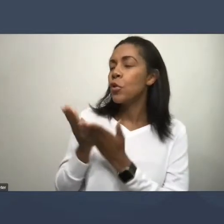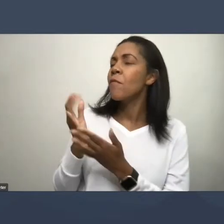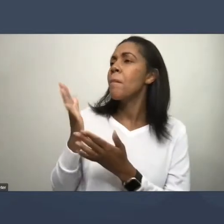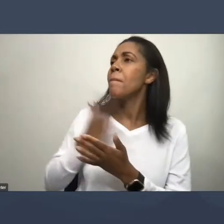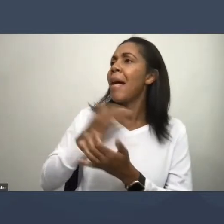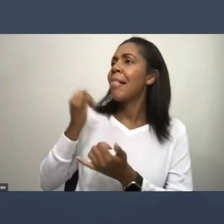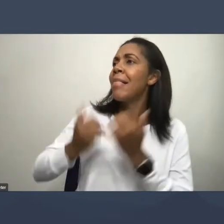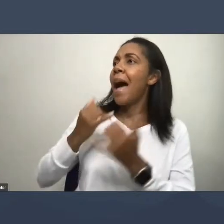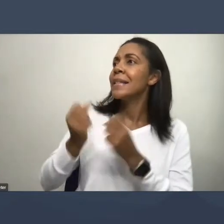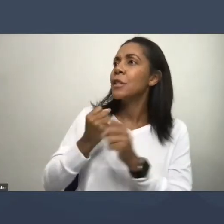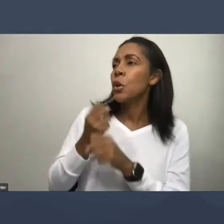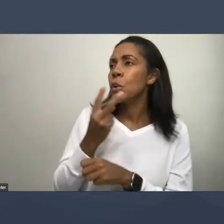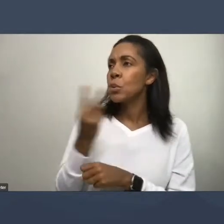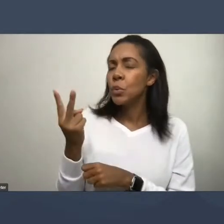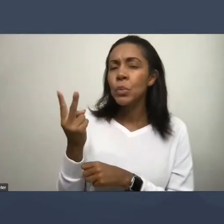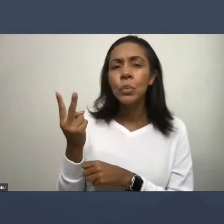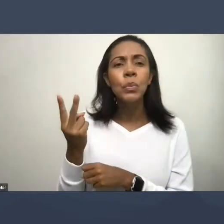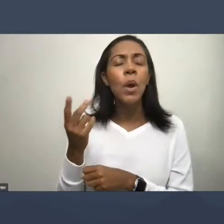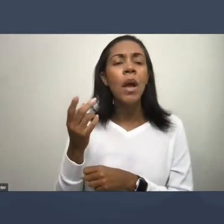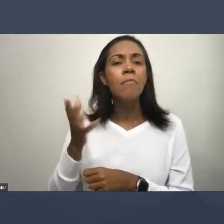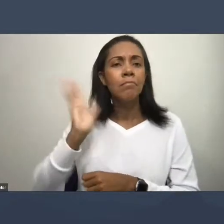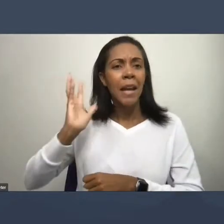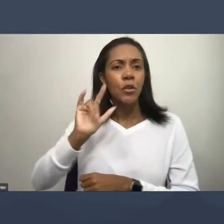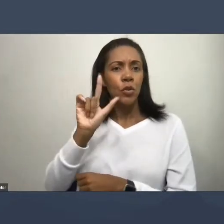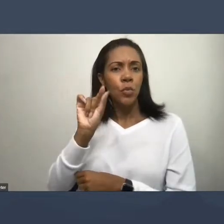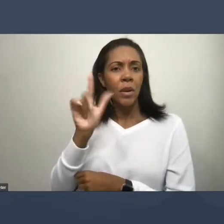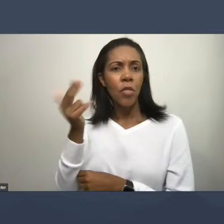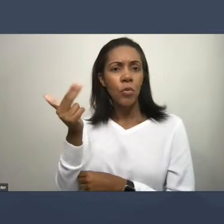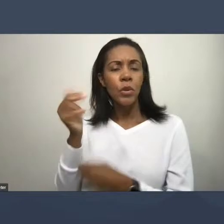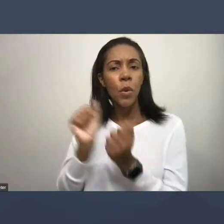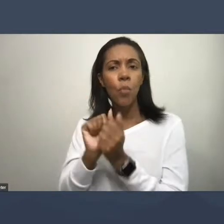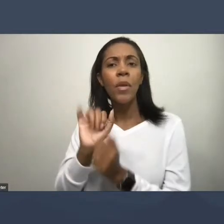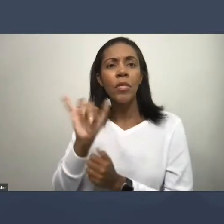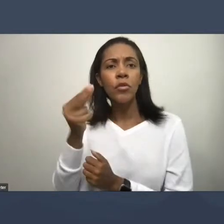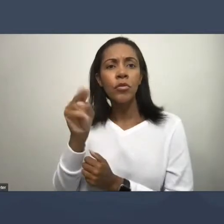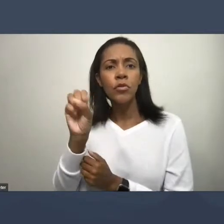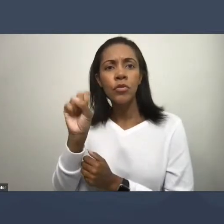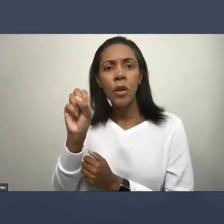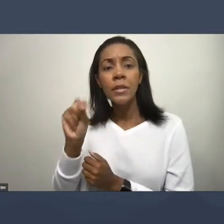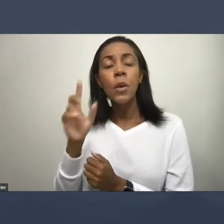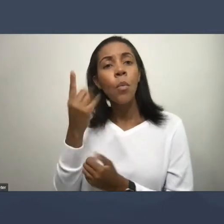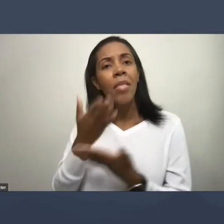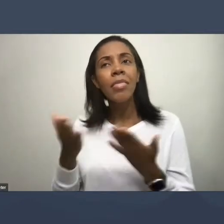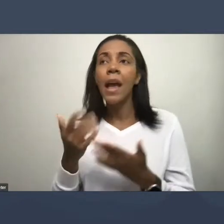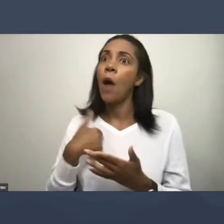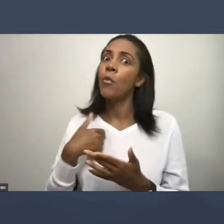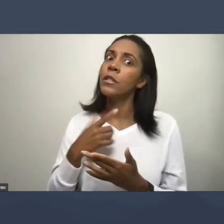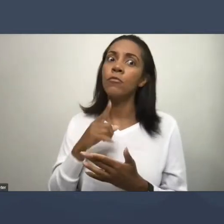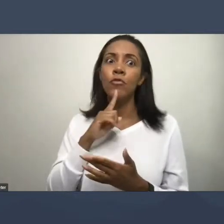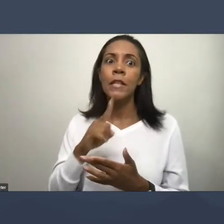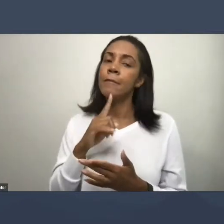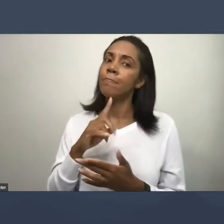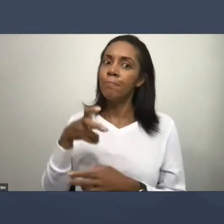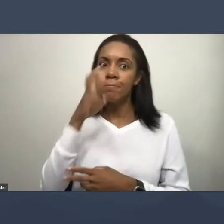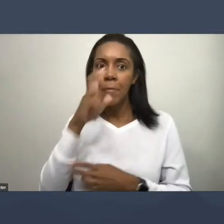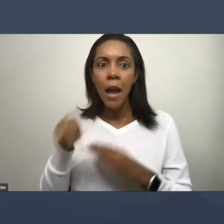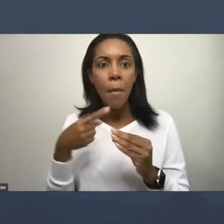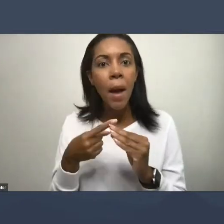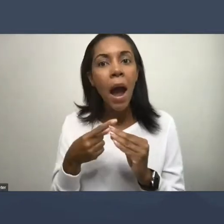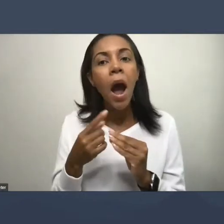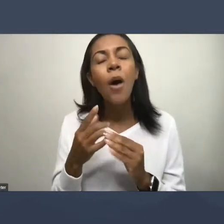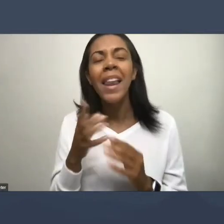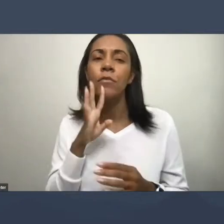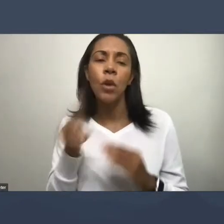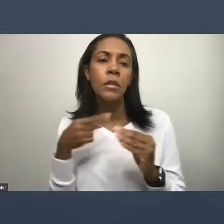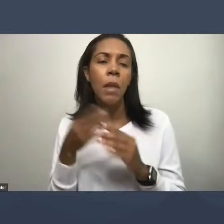two on the Alcohol Commission going back to 2013 with Mr. Johnson. And one of the things that I was a stickler for, and as I've talked